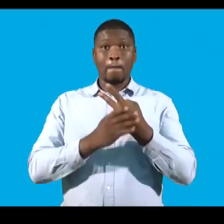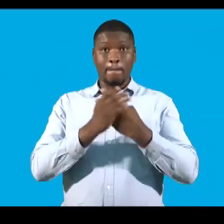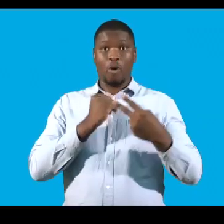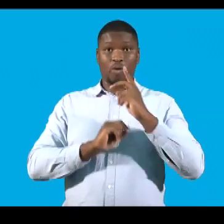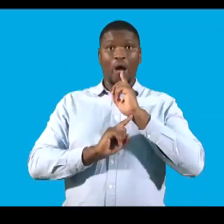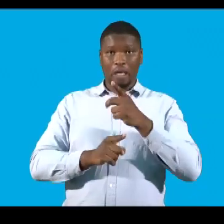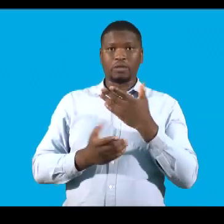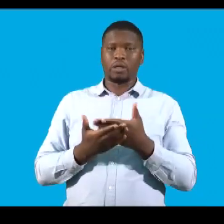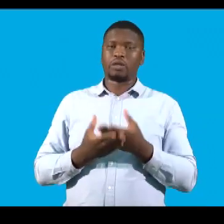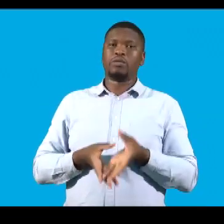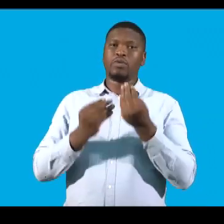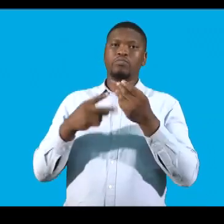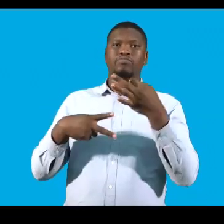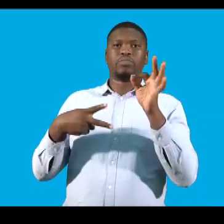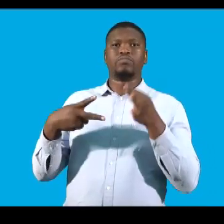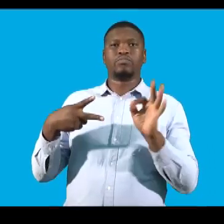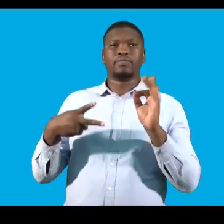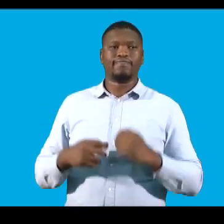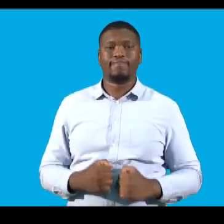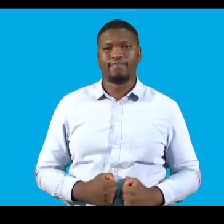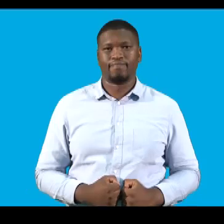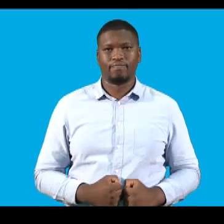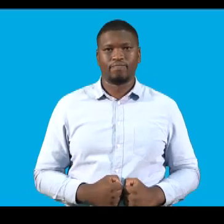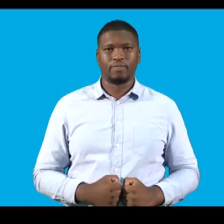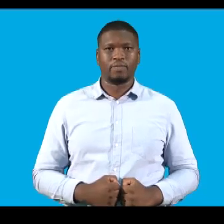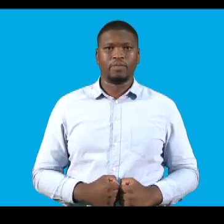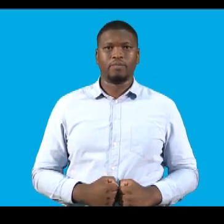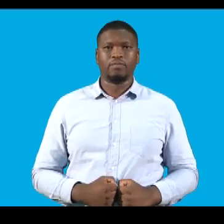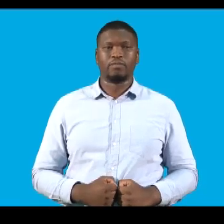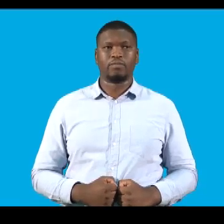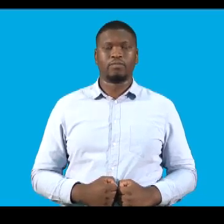these answers would score you 2 marks.